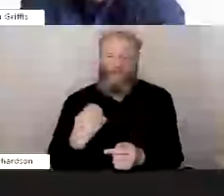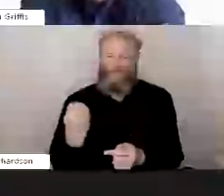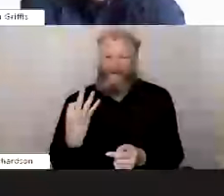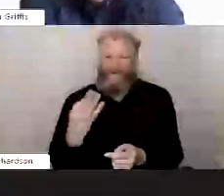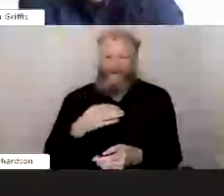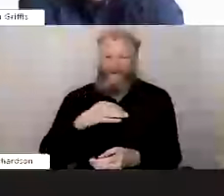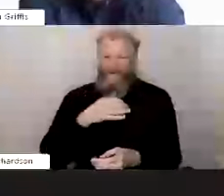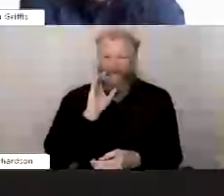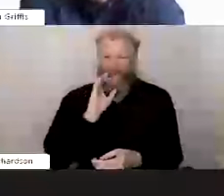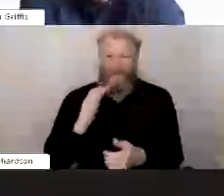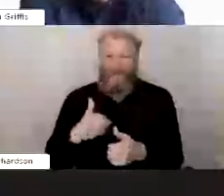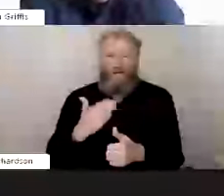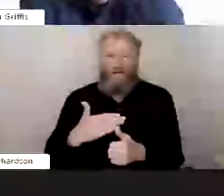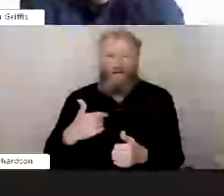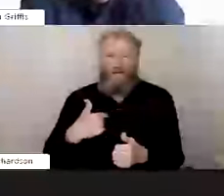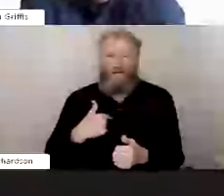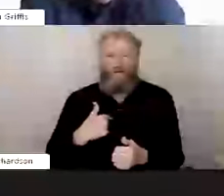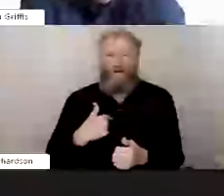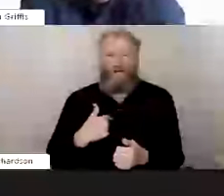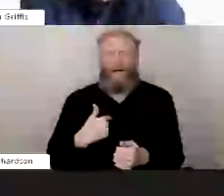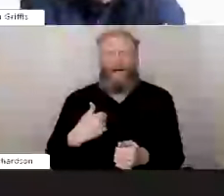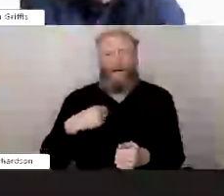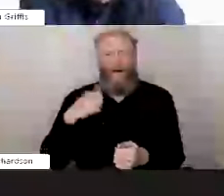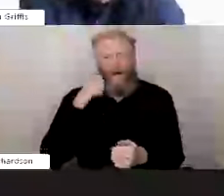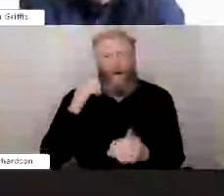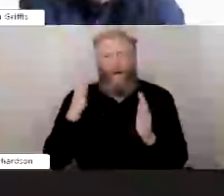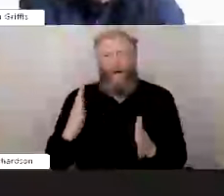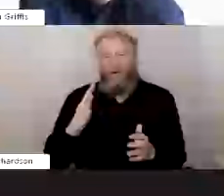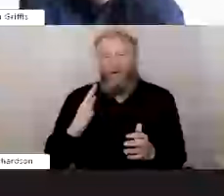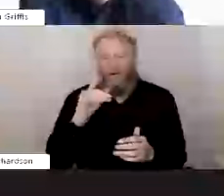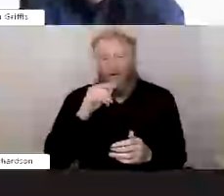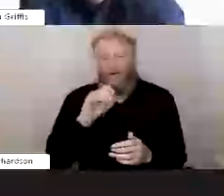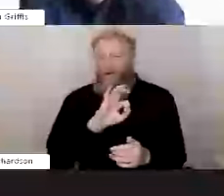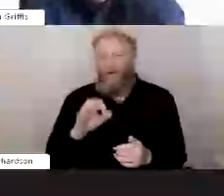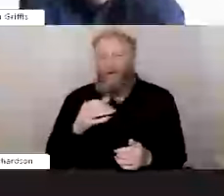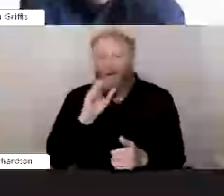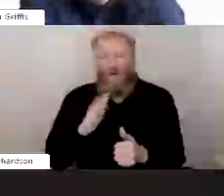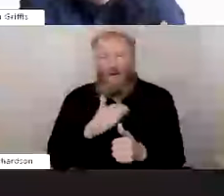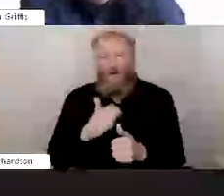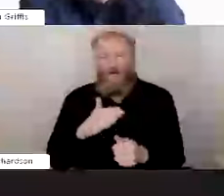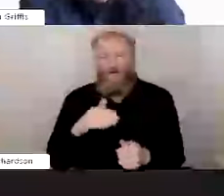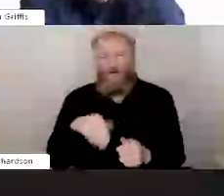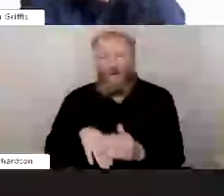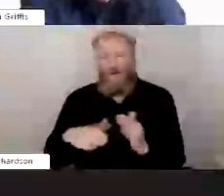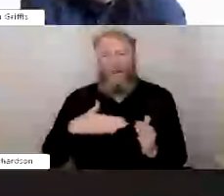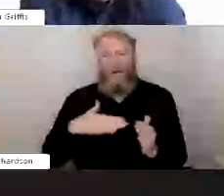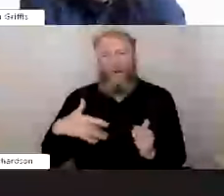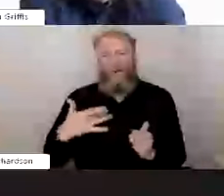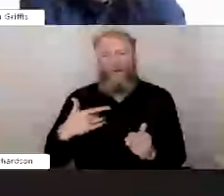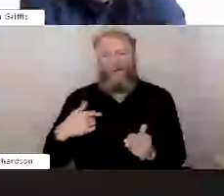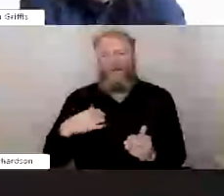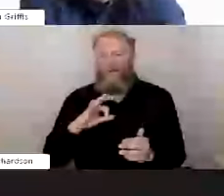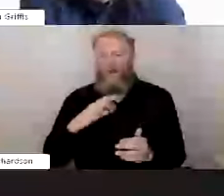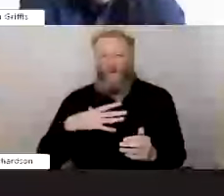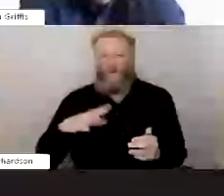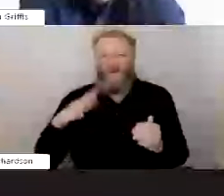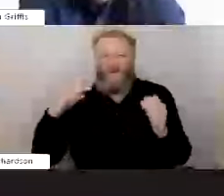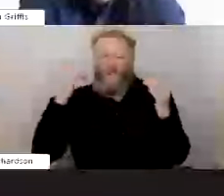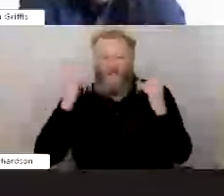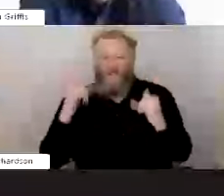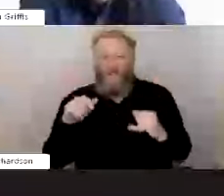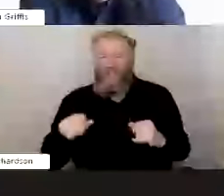of non-drinkers in my life, but not to judge that in any way. But